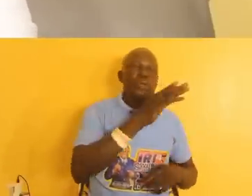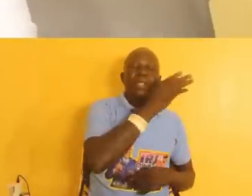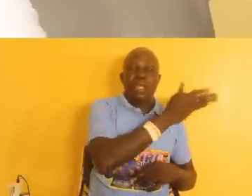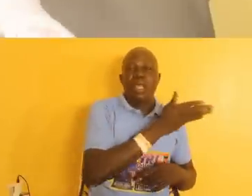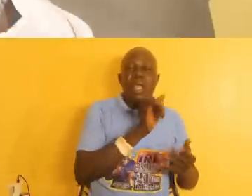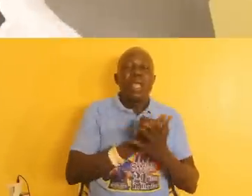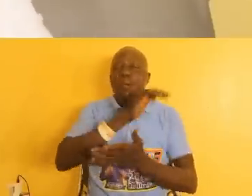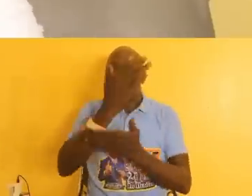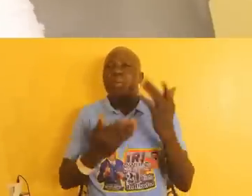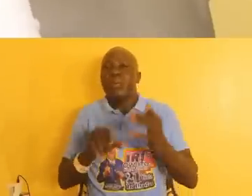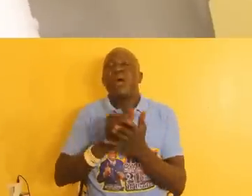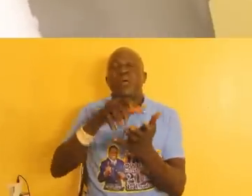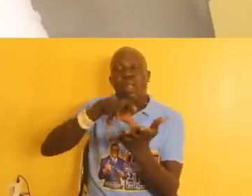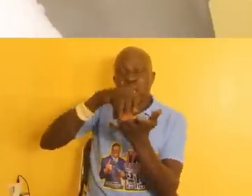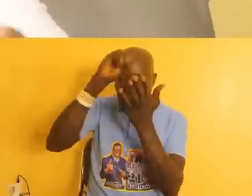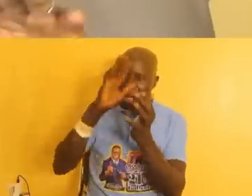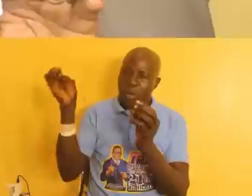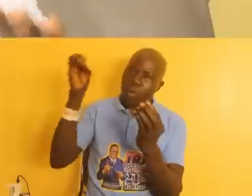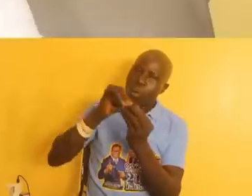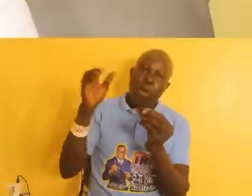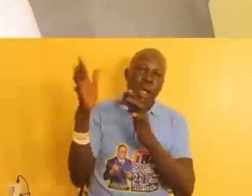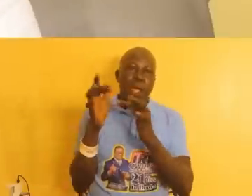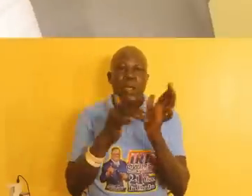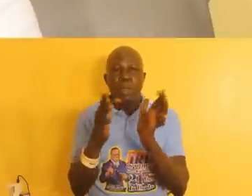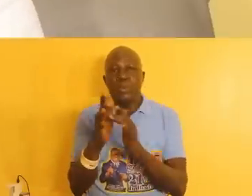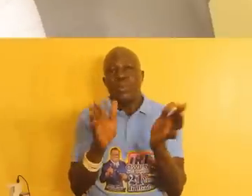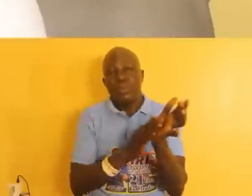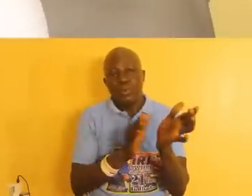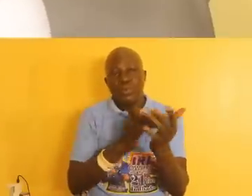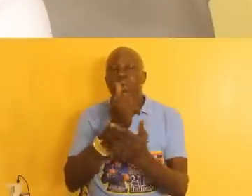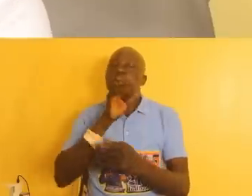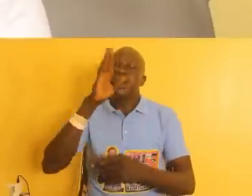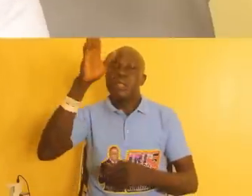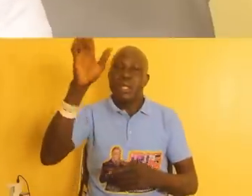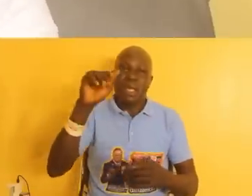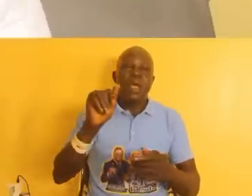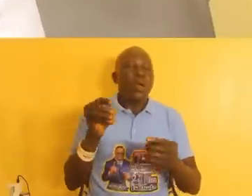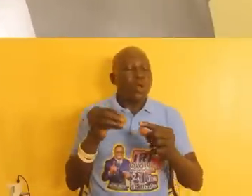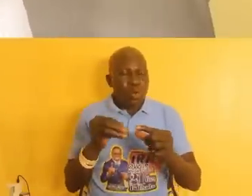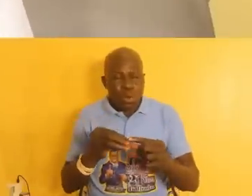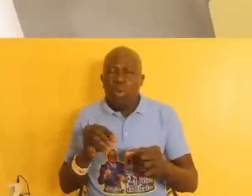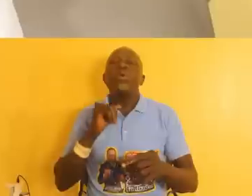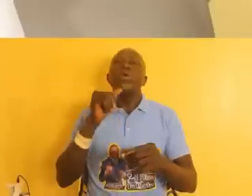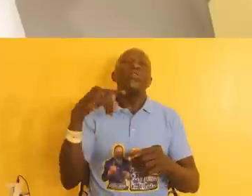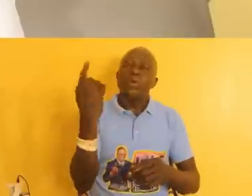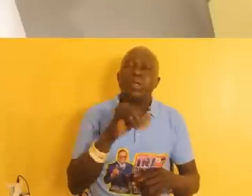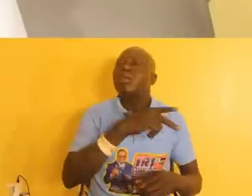bed They are there I want to find them a big belly The people that want to Have Bible school They are there You know that you must be a man of God Before you